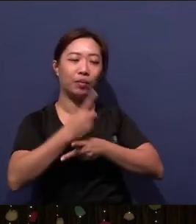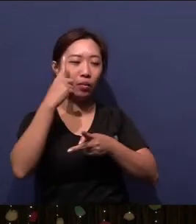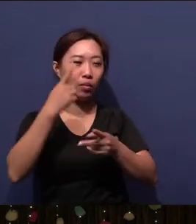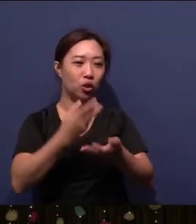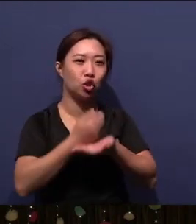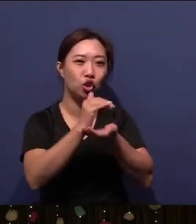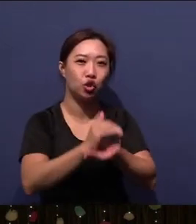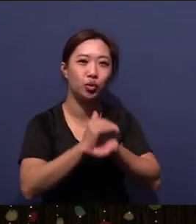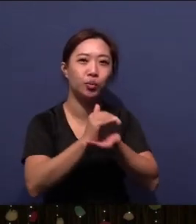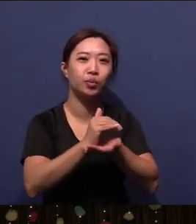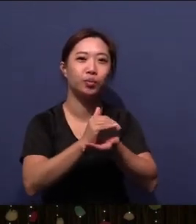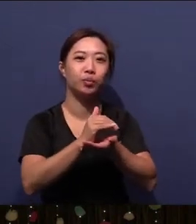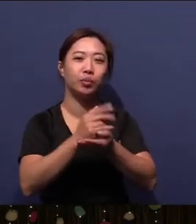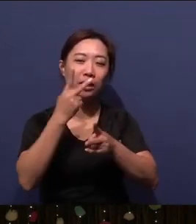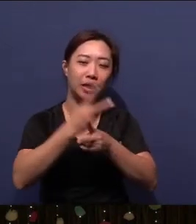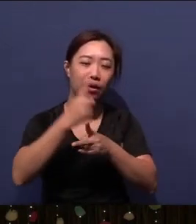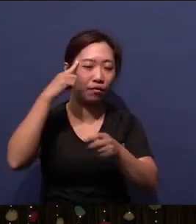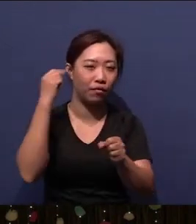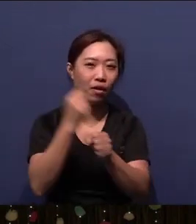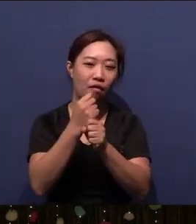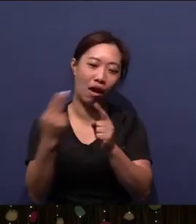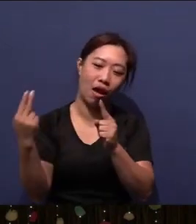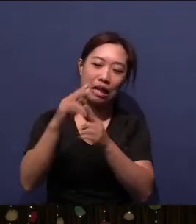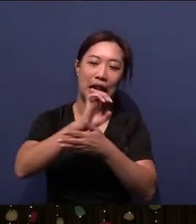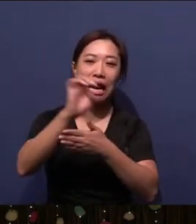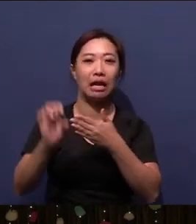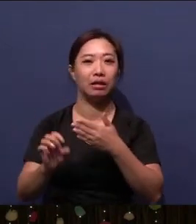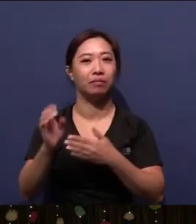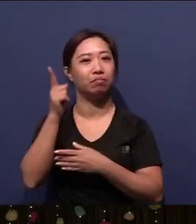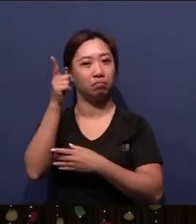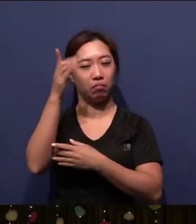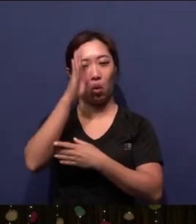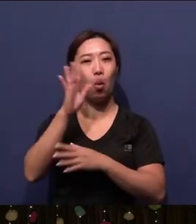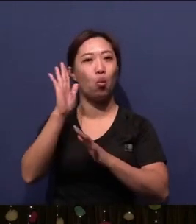faithful all the way to the end.